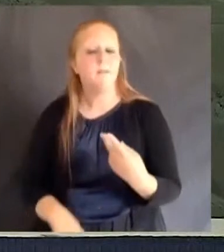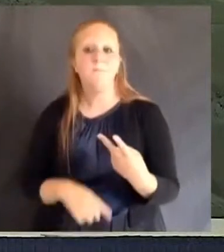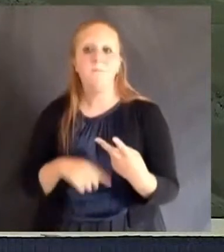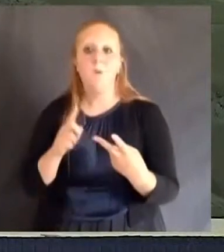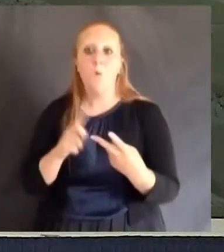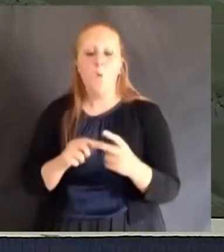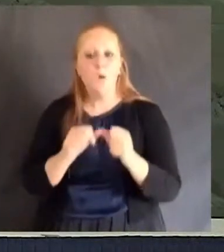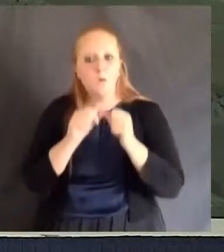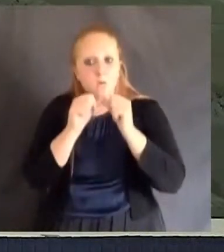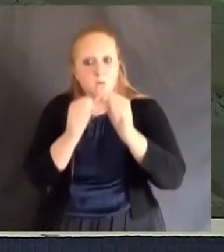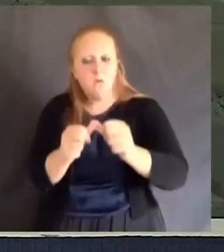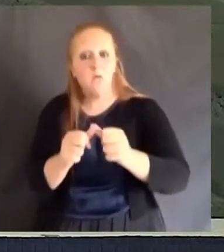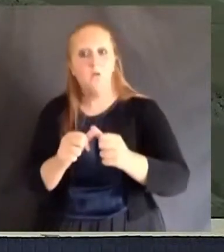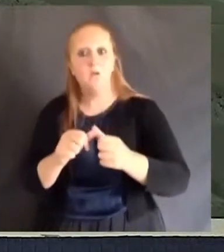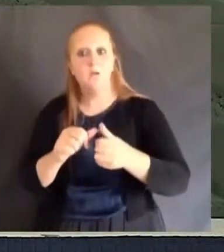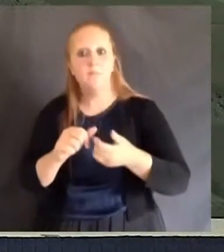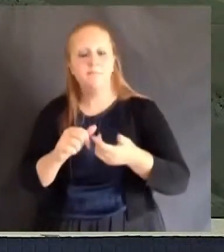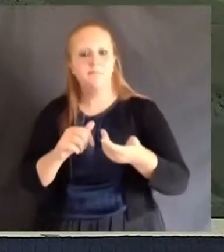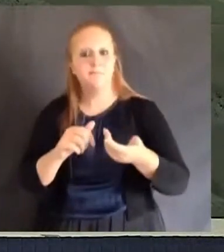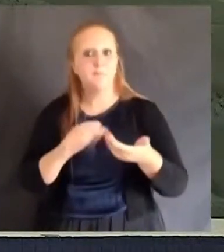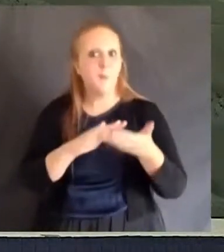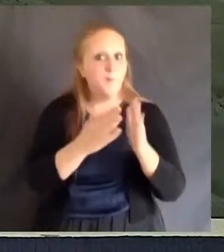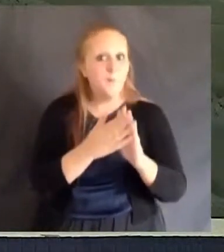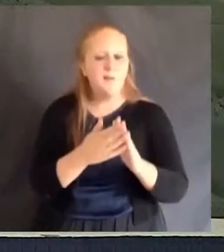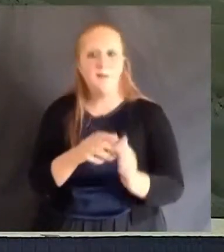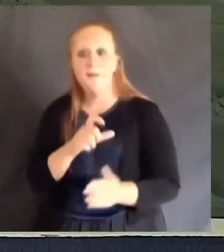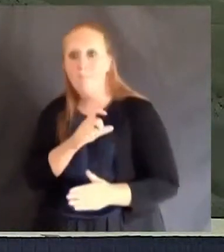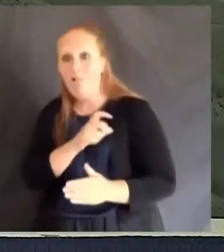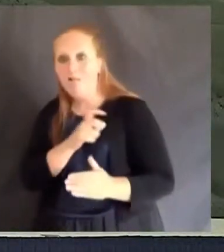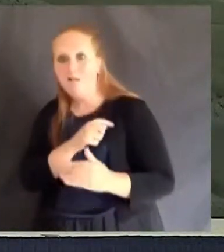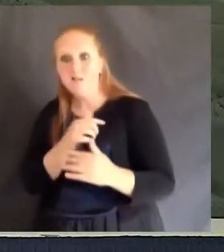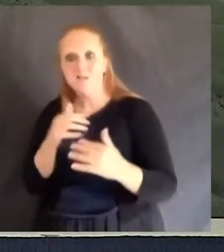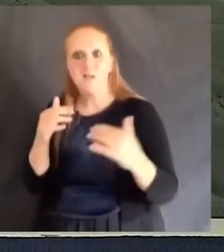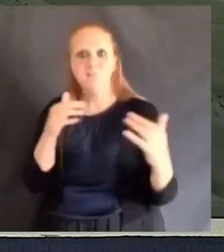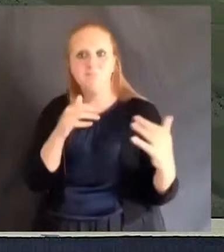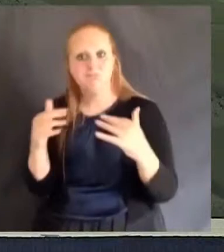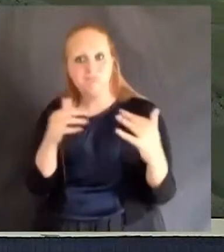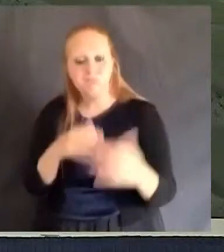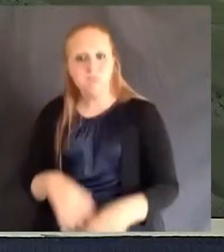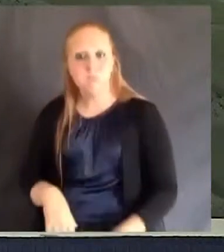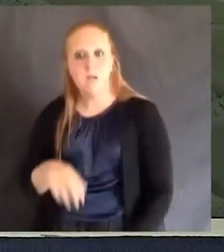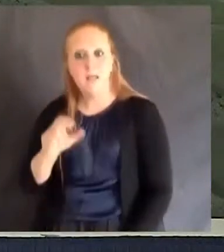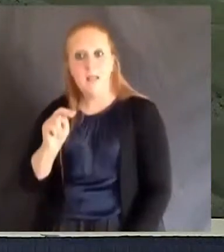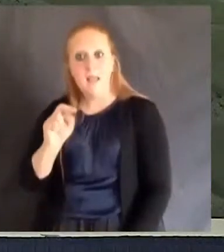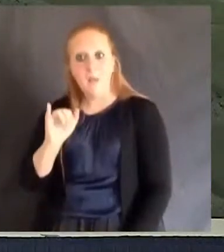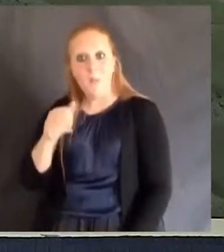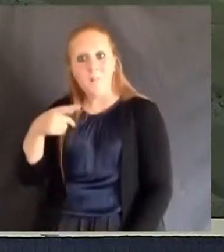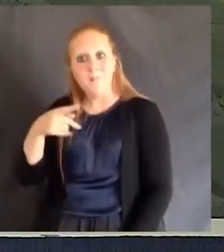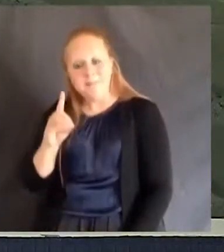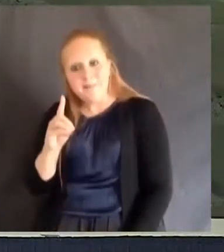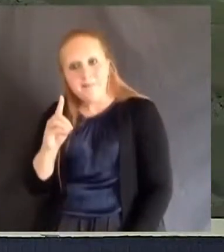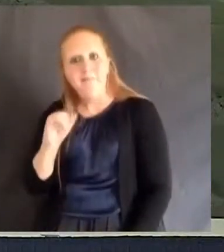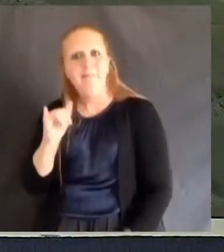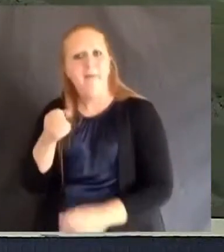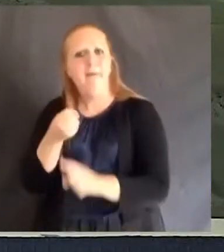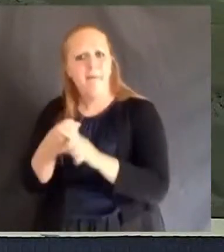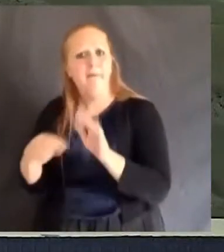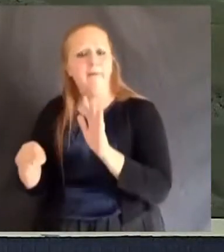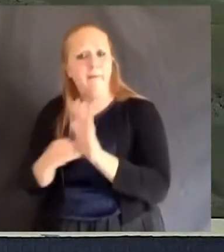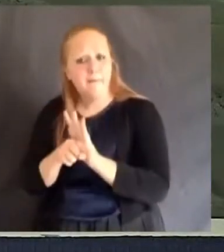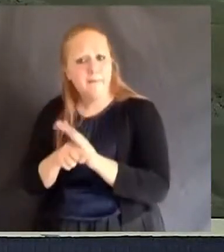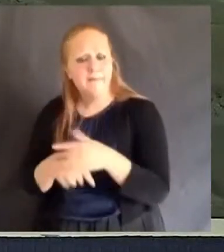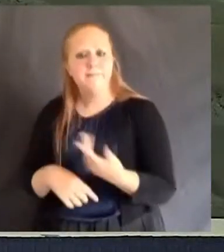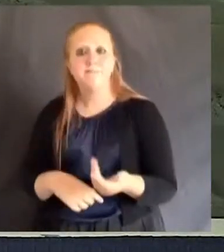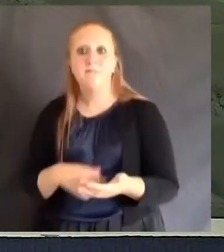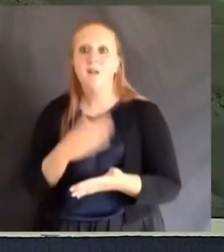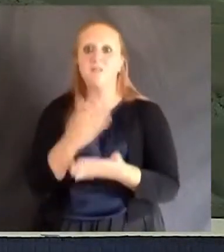between the community and the police. How is that affecting the NYPD? Some of the arrest numbers